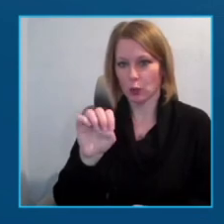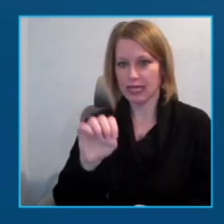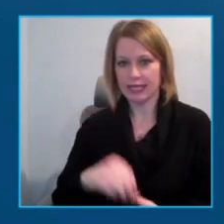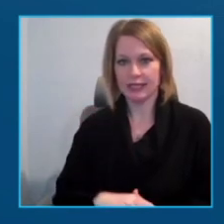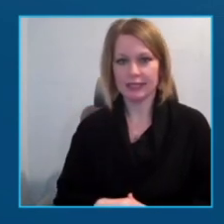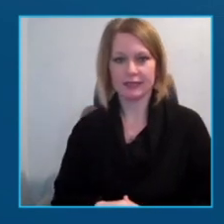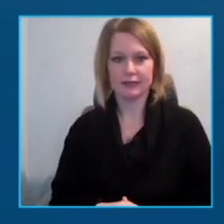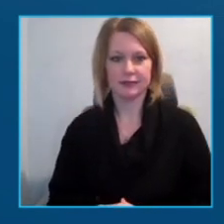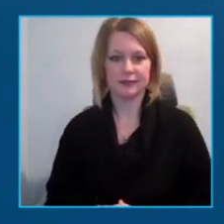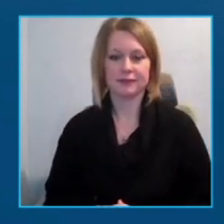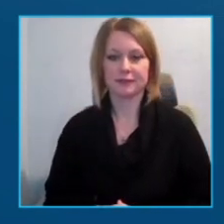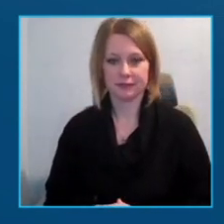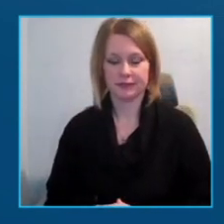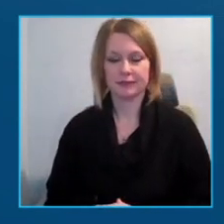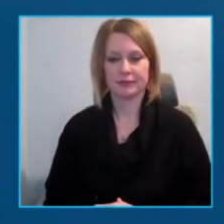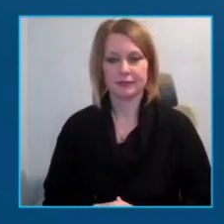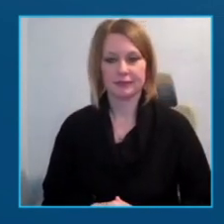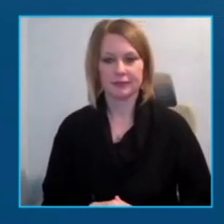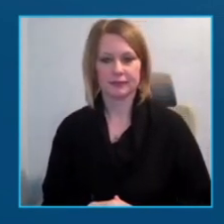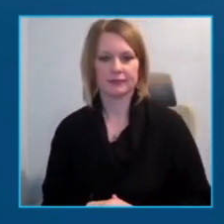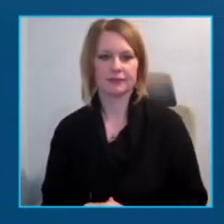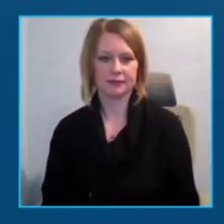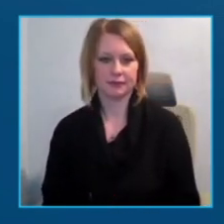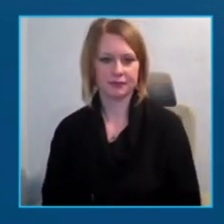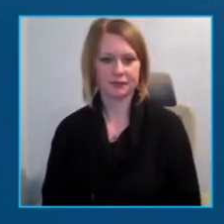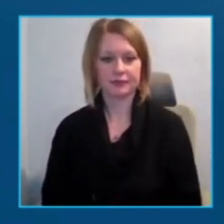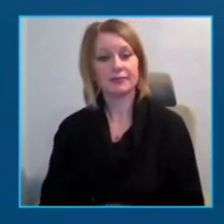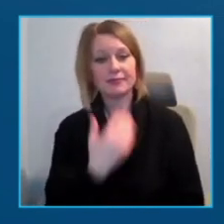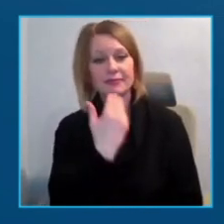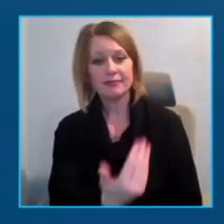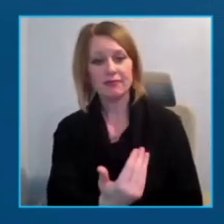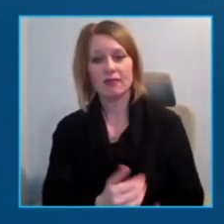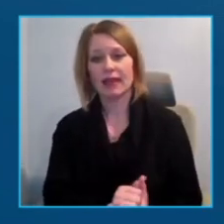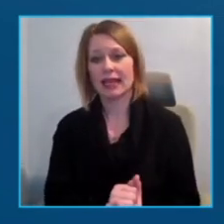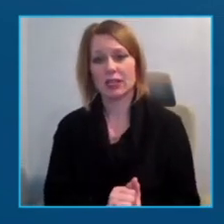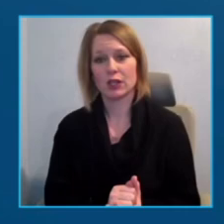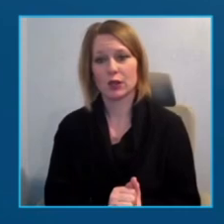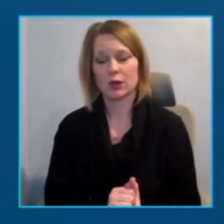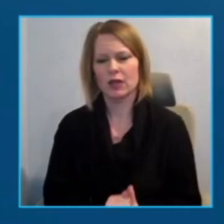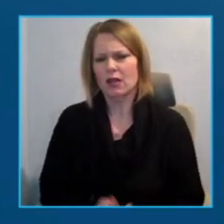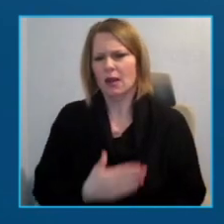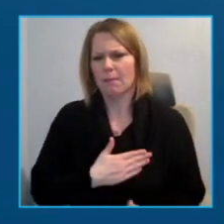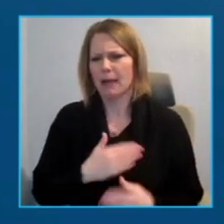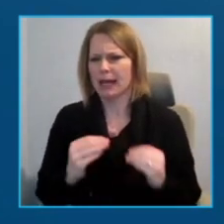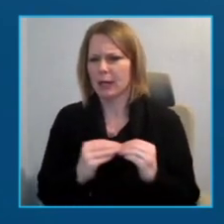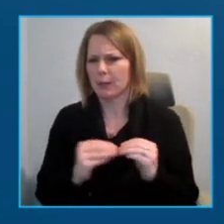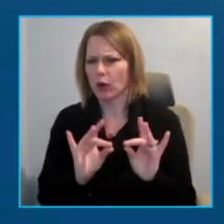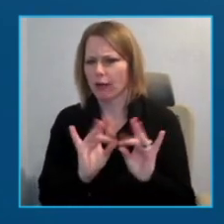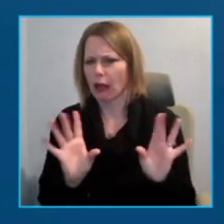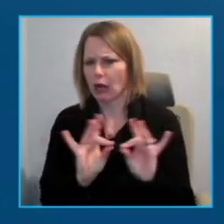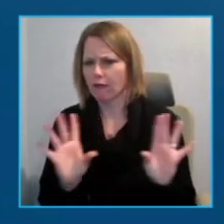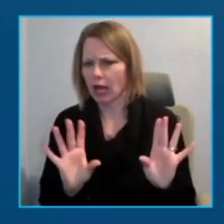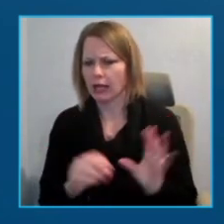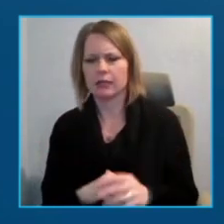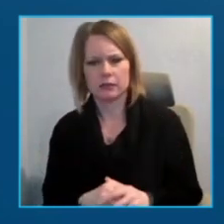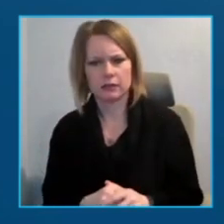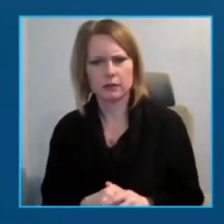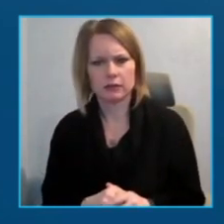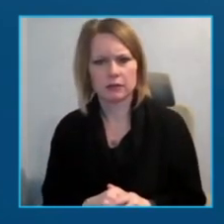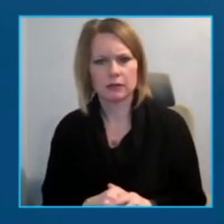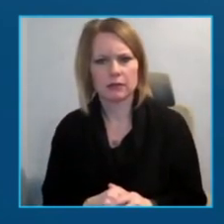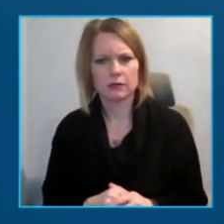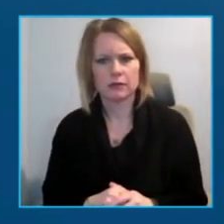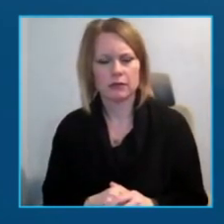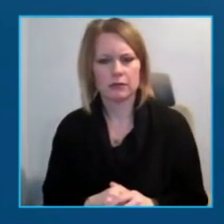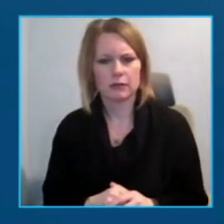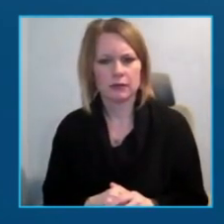Okay, I'm unmuted, I think. Thank you, Madam Co-Chair. My questions are just clarifying. I think one of them was sort of a tangential one to